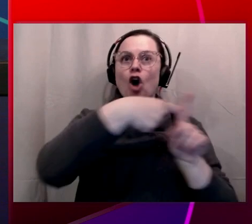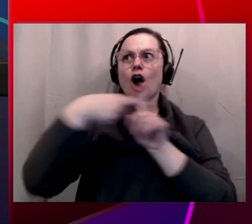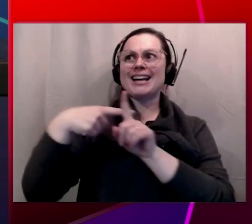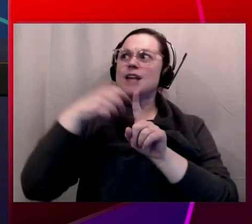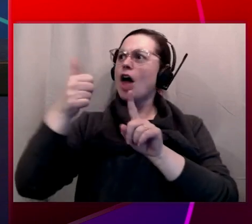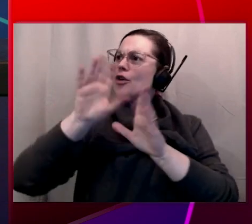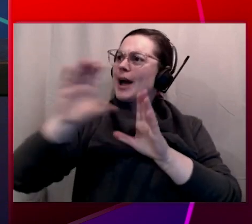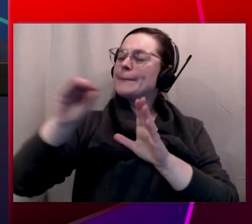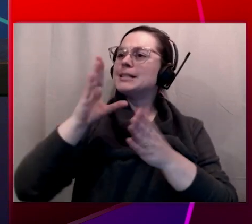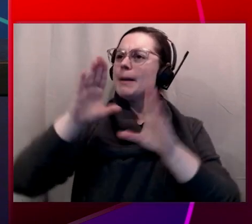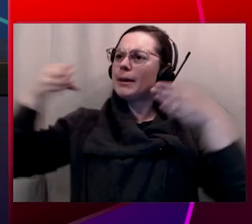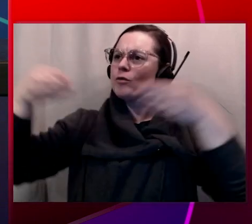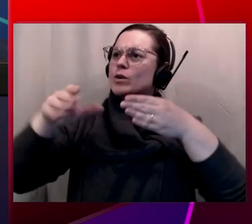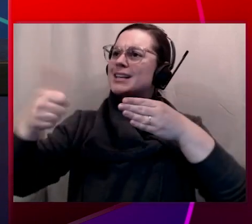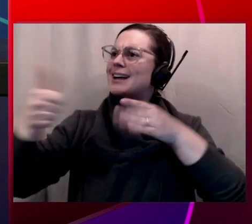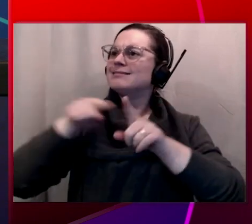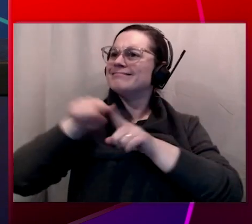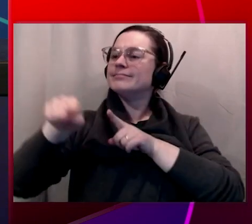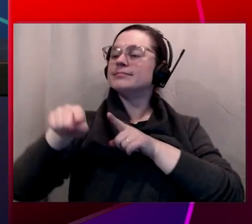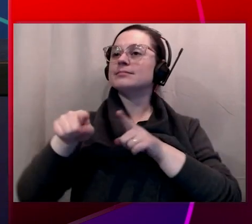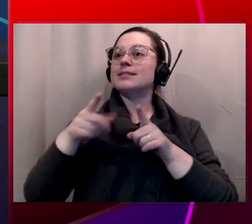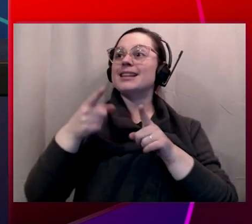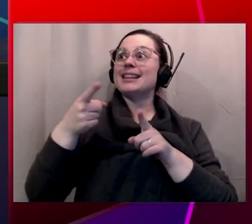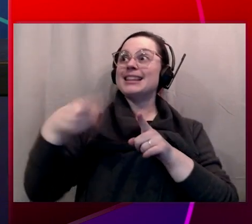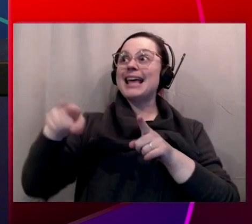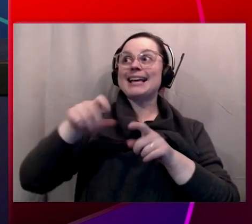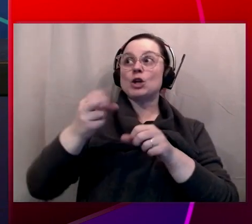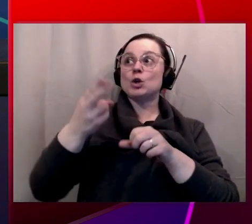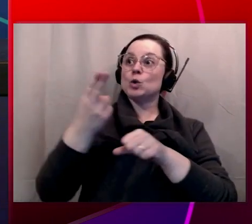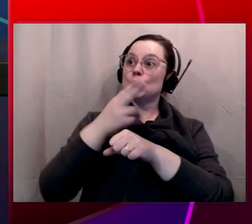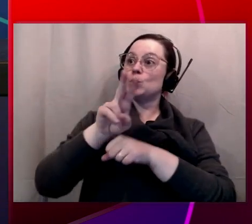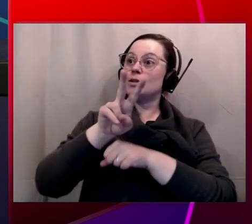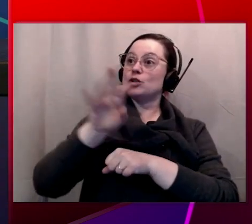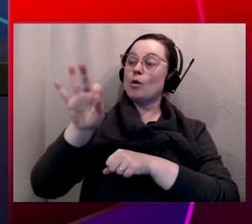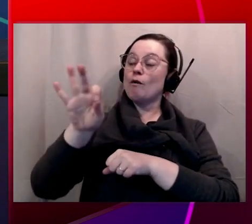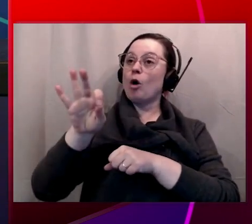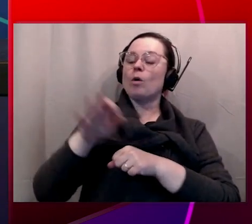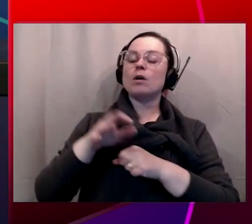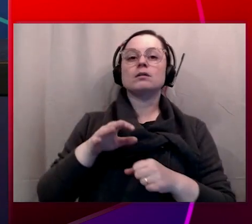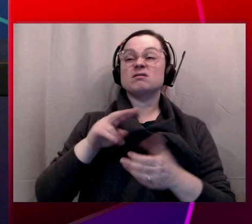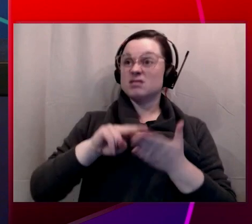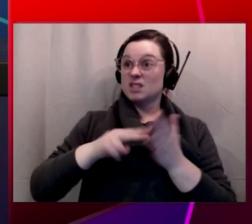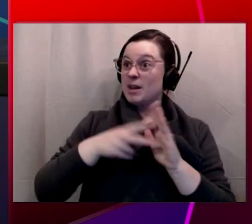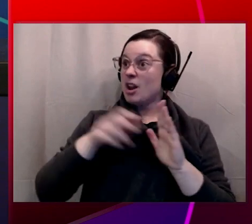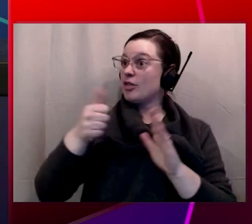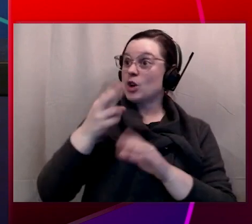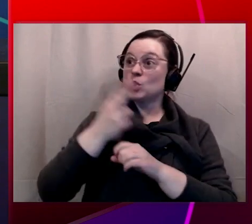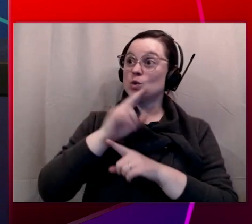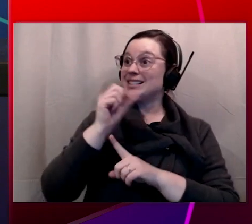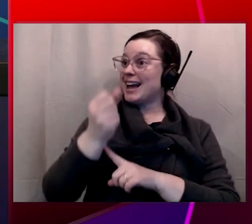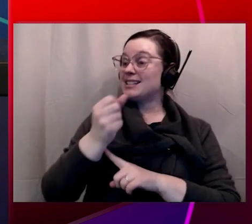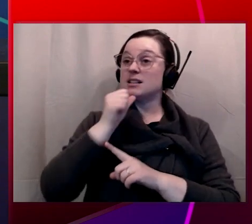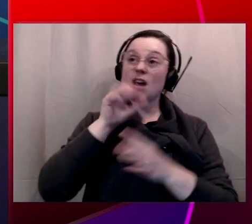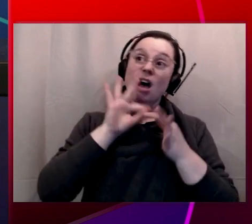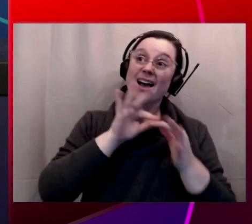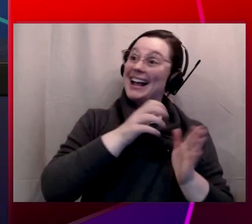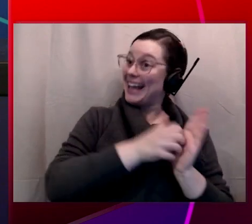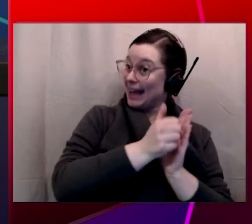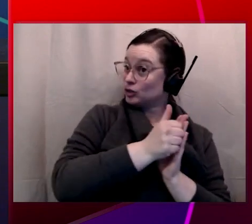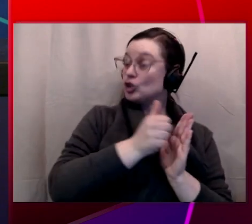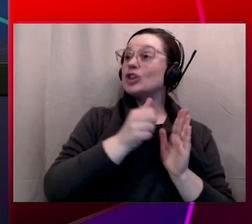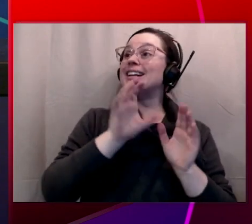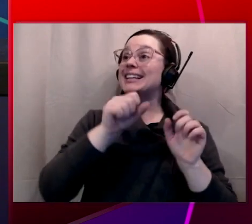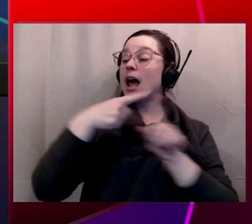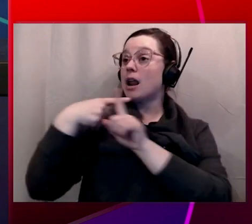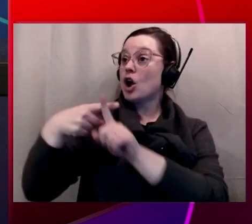using with Virtual Flow. So does that mean it could be for other use cases that aren't cancer, or for other different kinds of